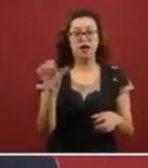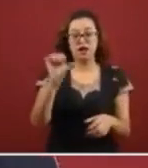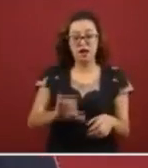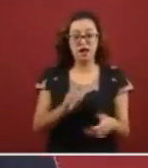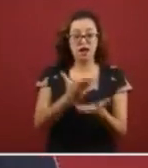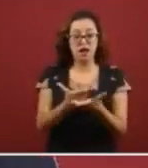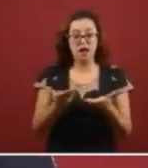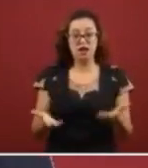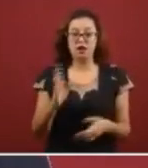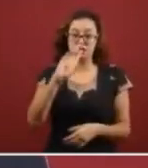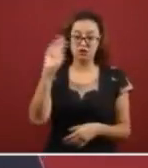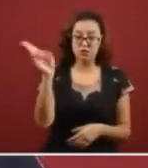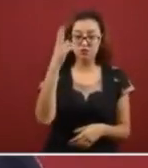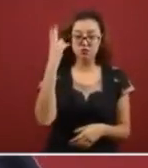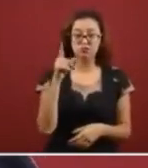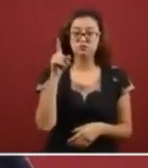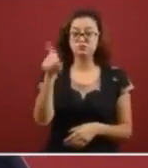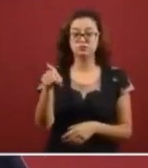now UNAM